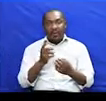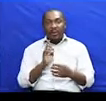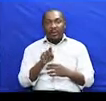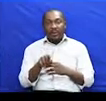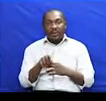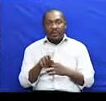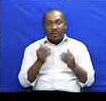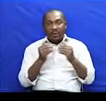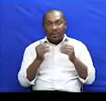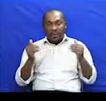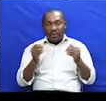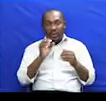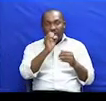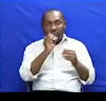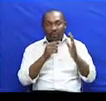is equal to